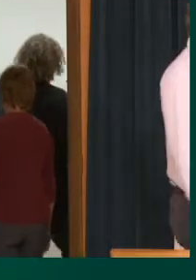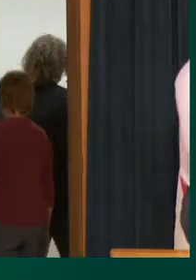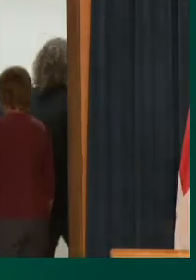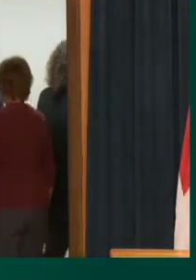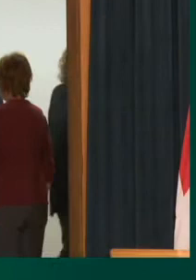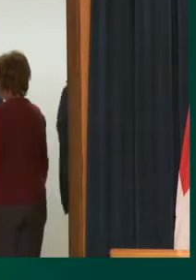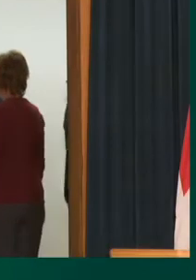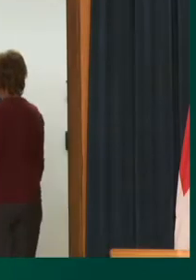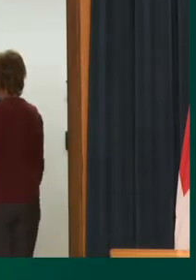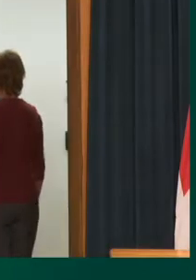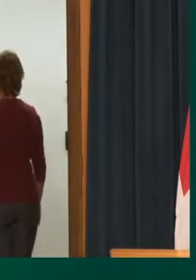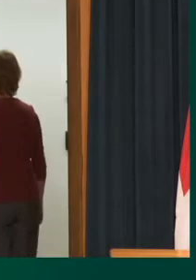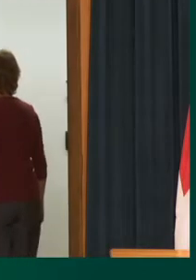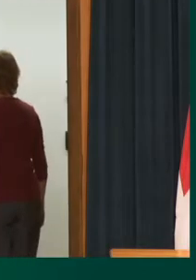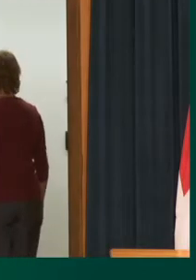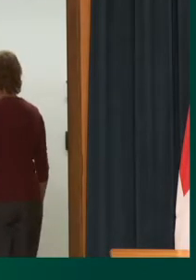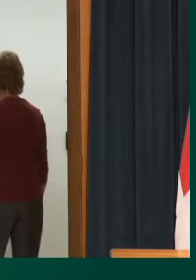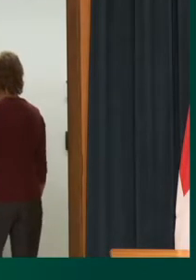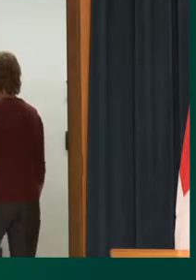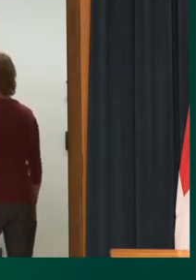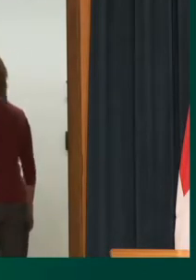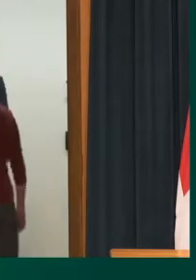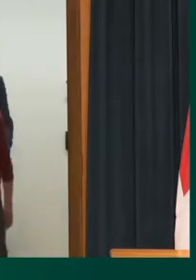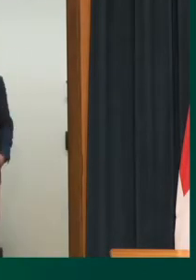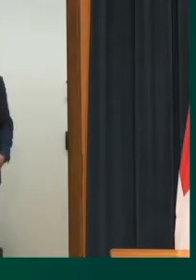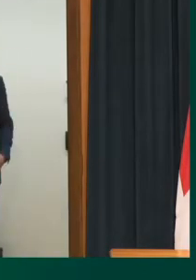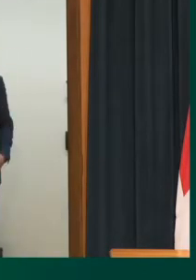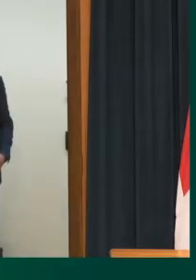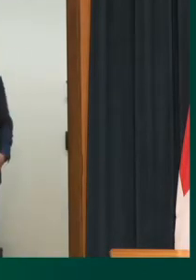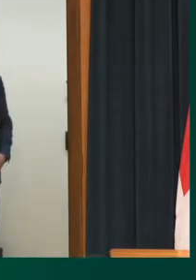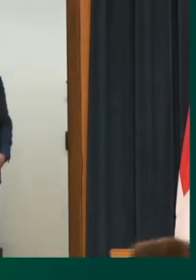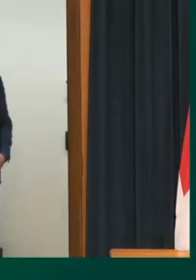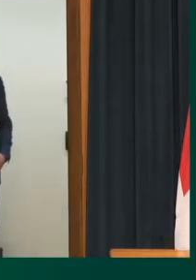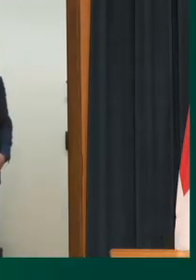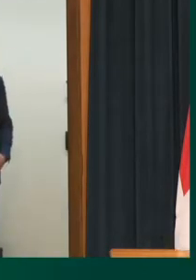I just know what she looks like when she's distorted.